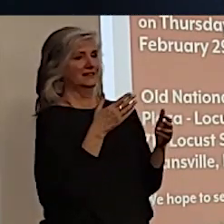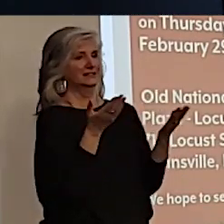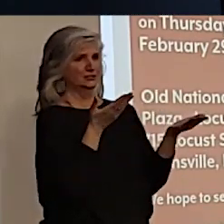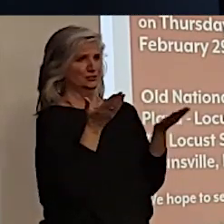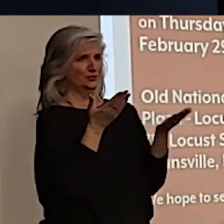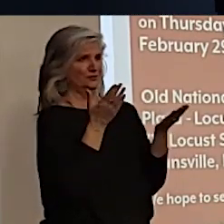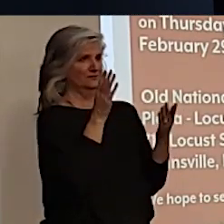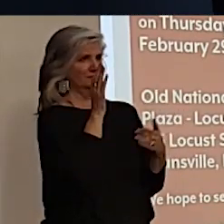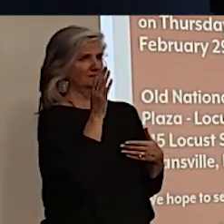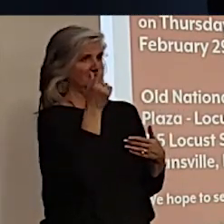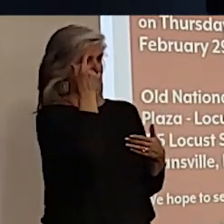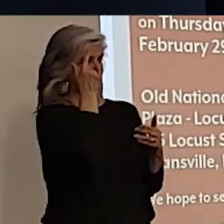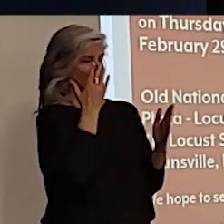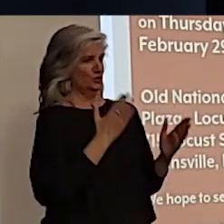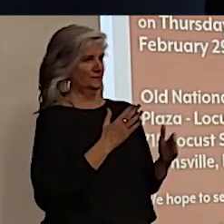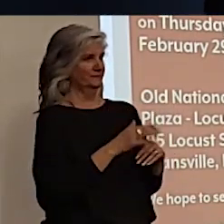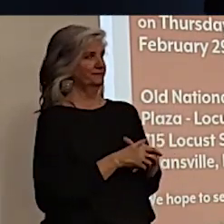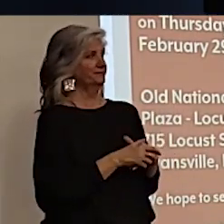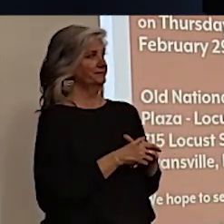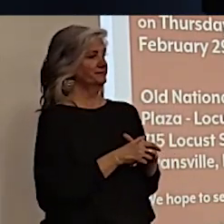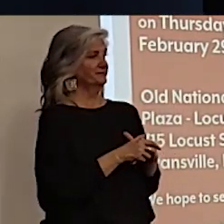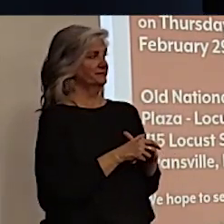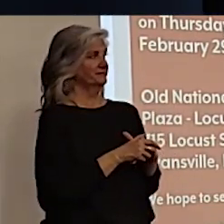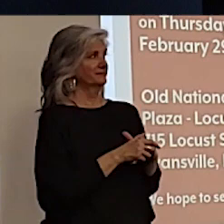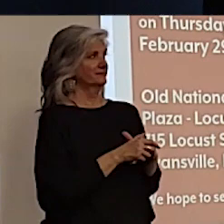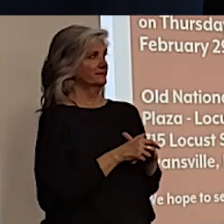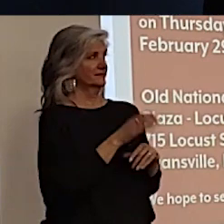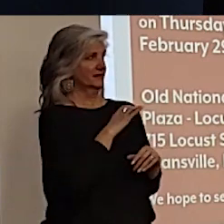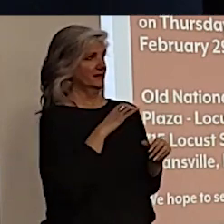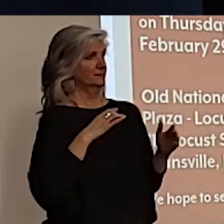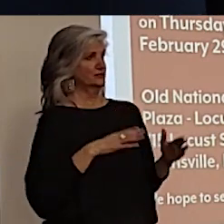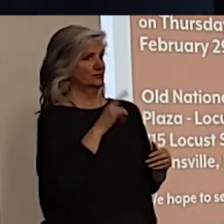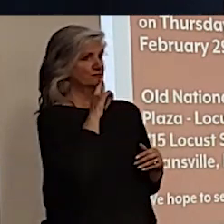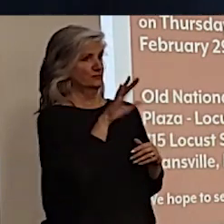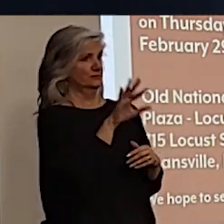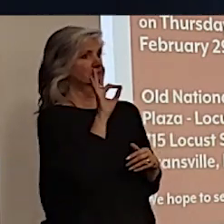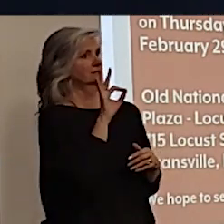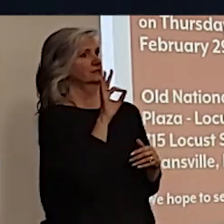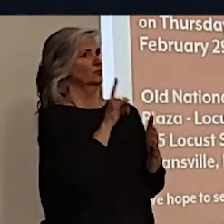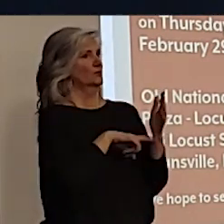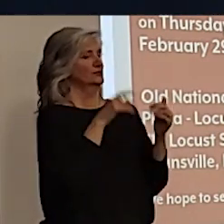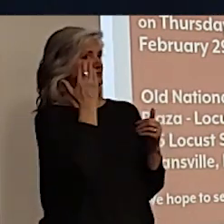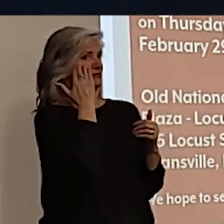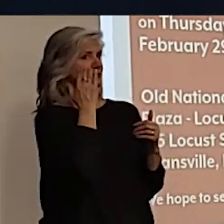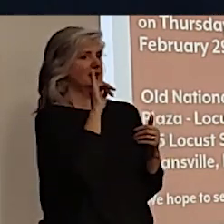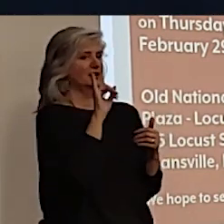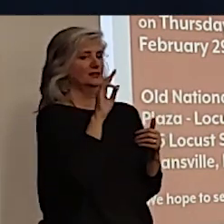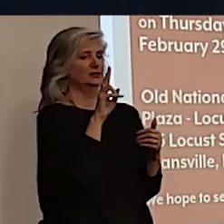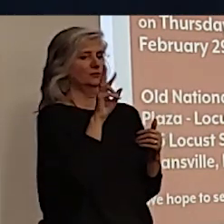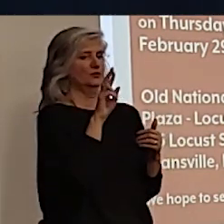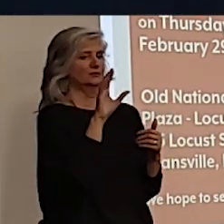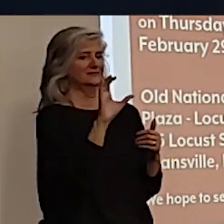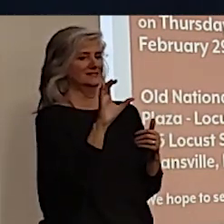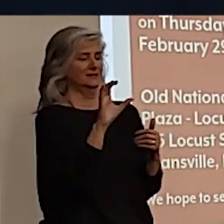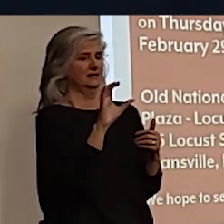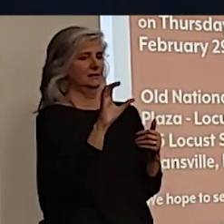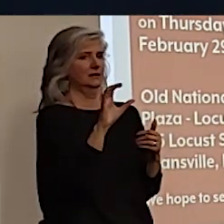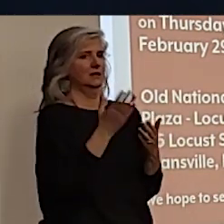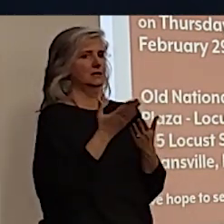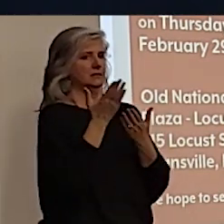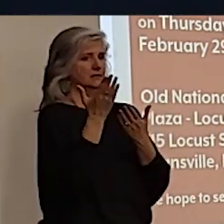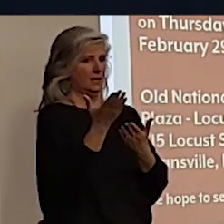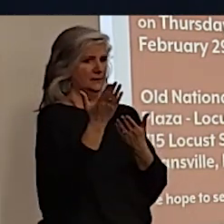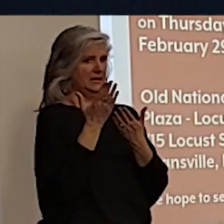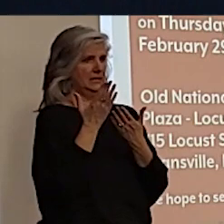governor. The commissioners are selected by what's known as the IURC Nominating